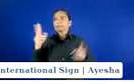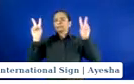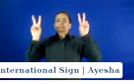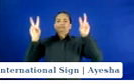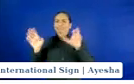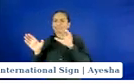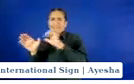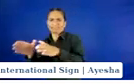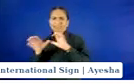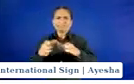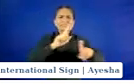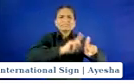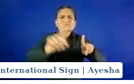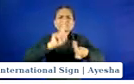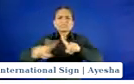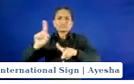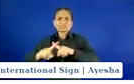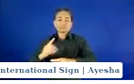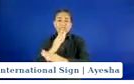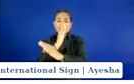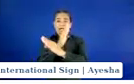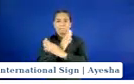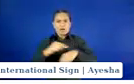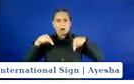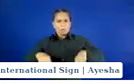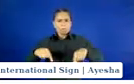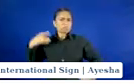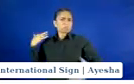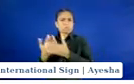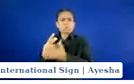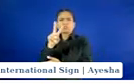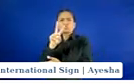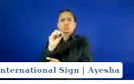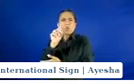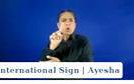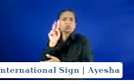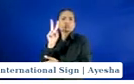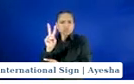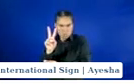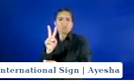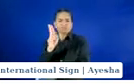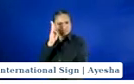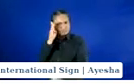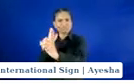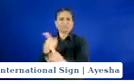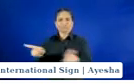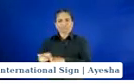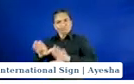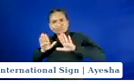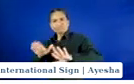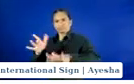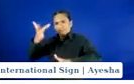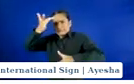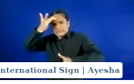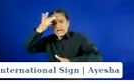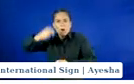or where a person is not able or inability to do something, purely medical. But when in